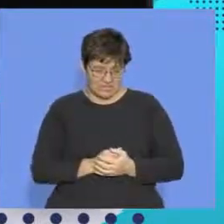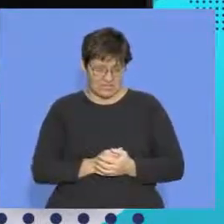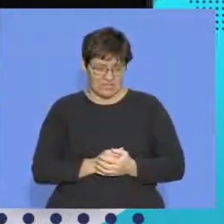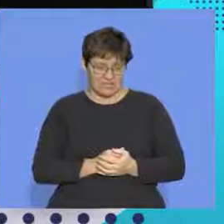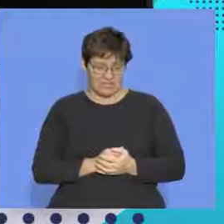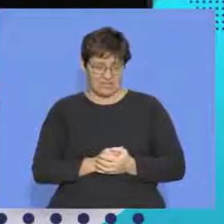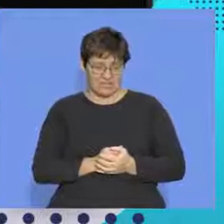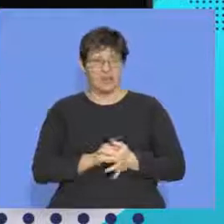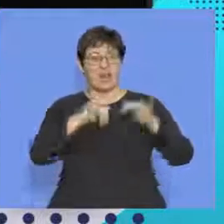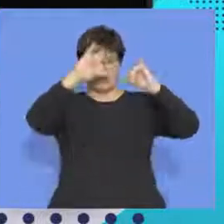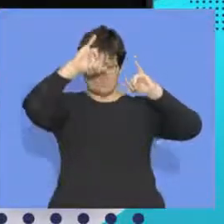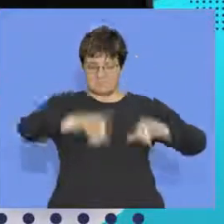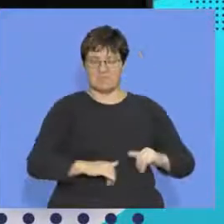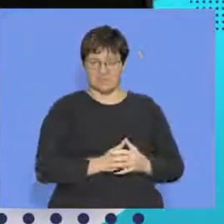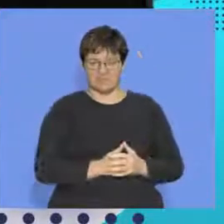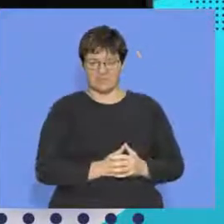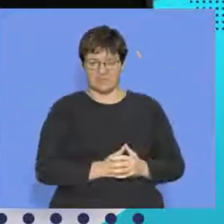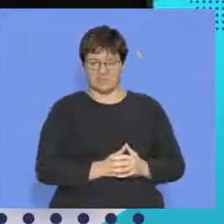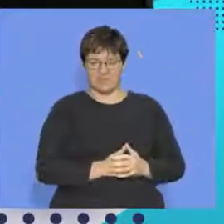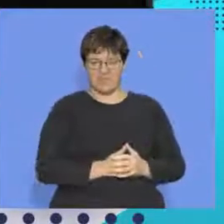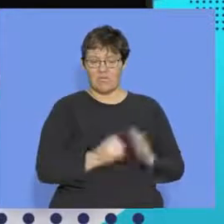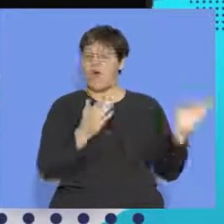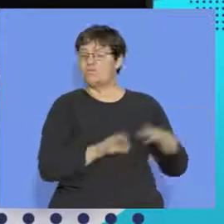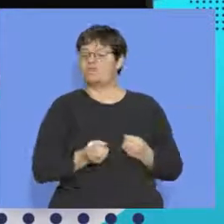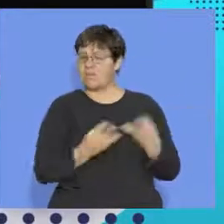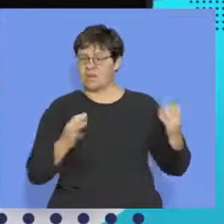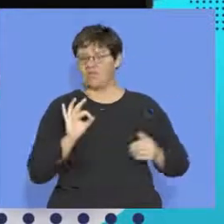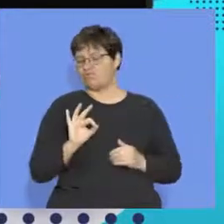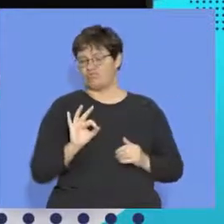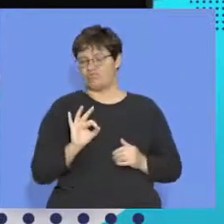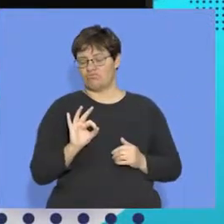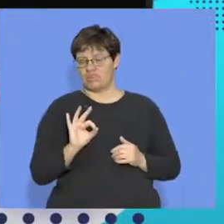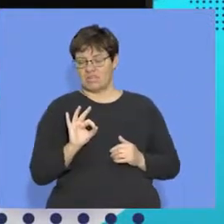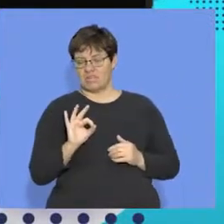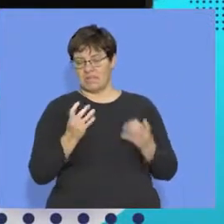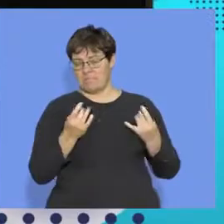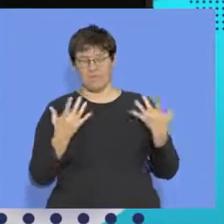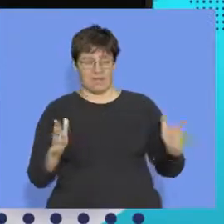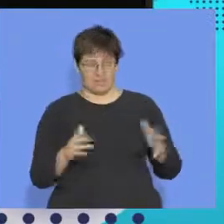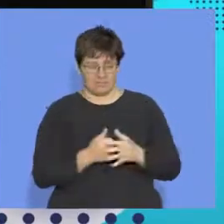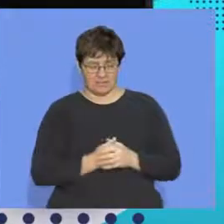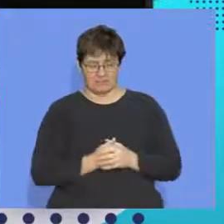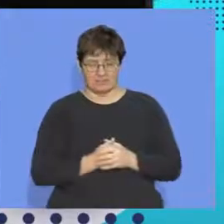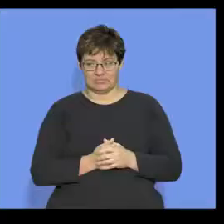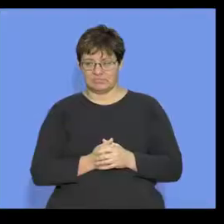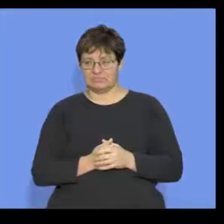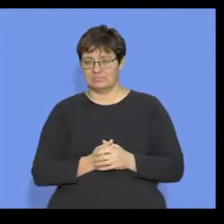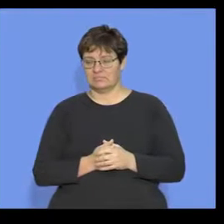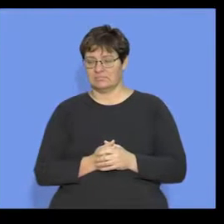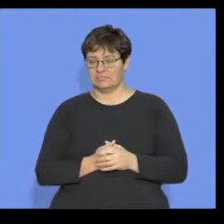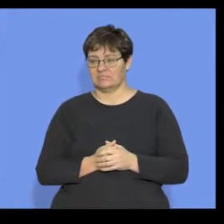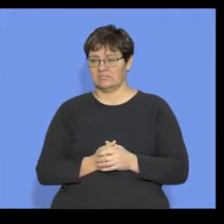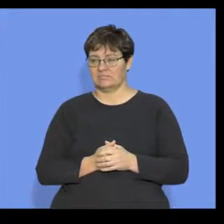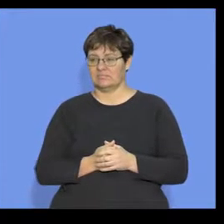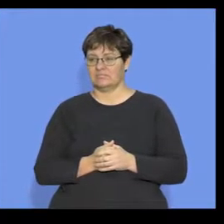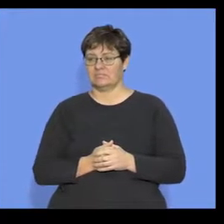be in the fourth position. So we're just arranging three digits. Are we together? Fantastic. Then what do we do